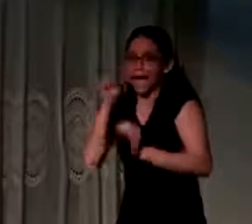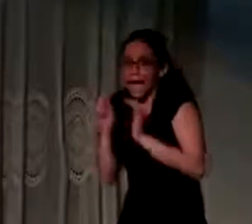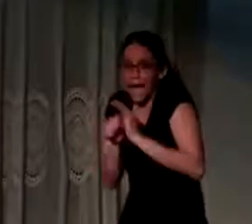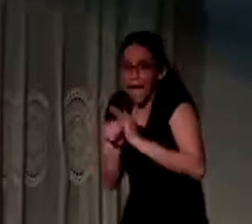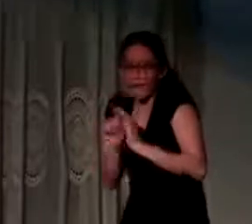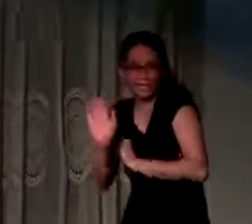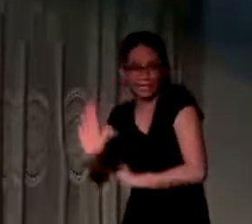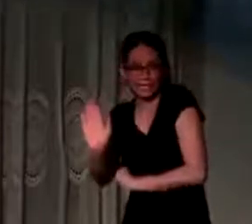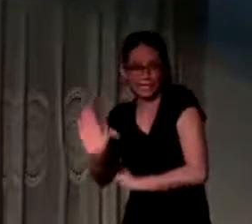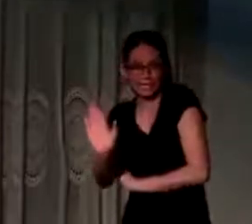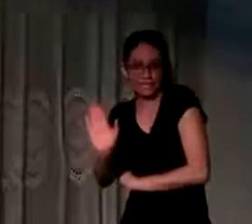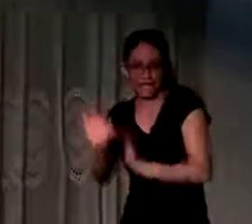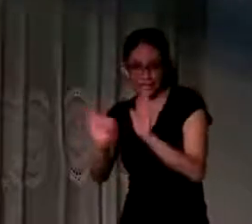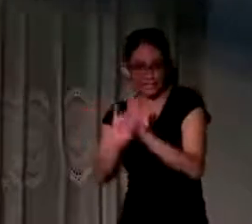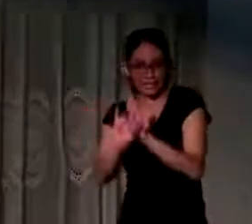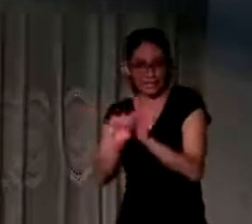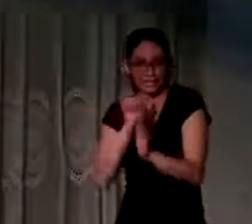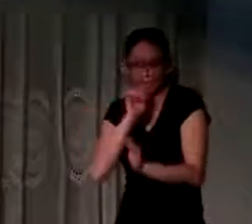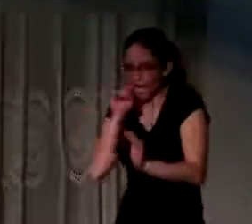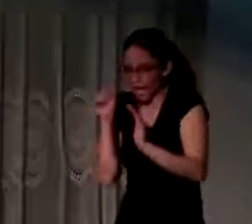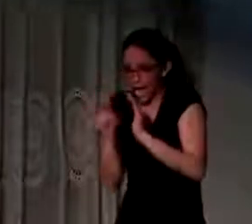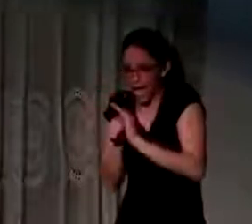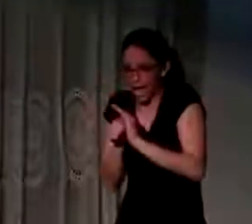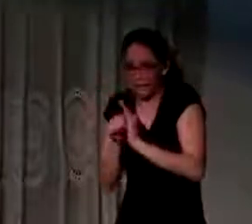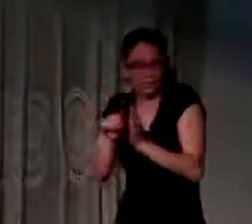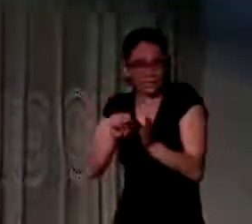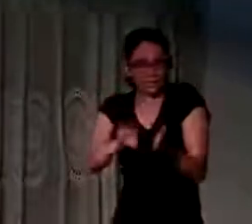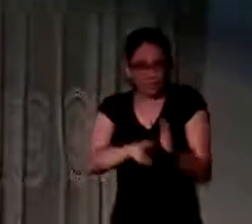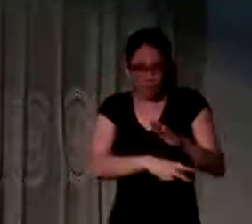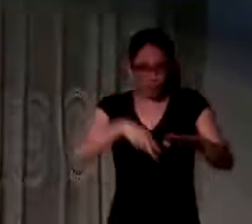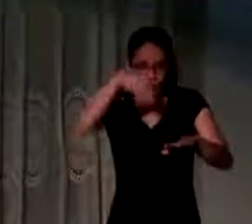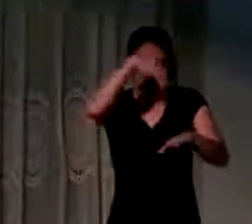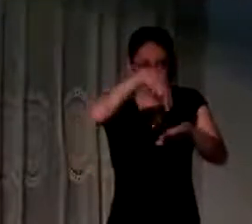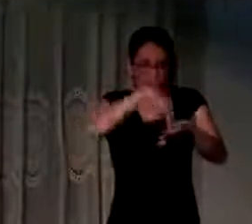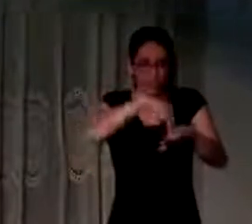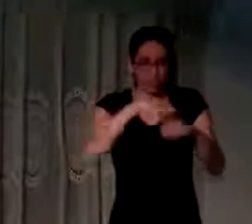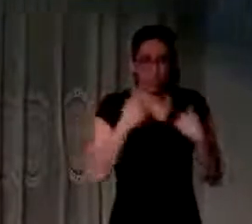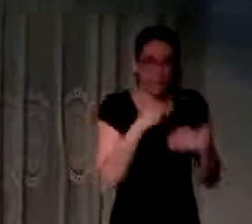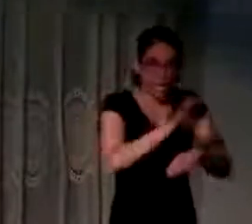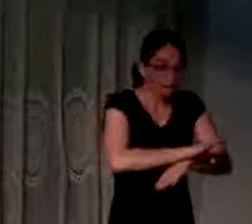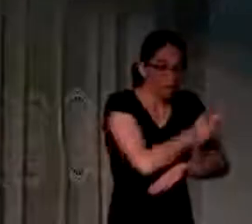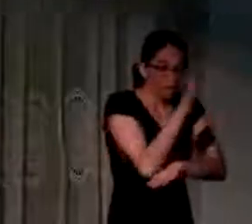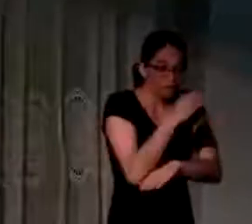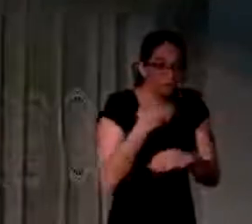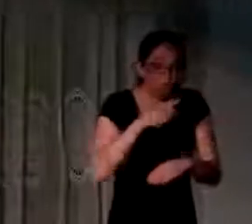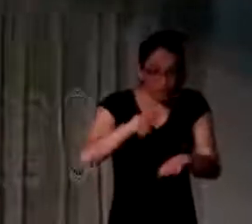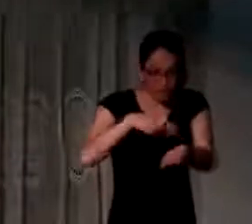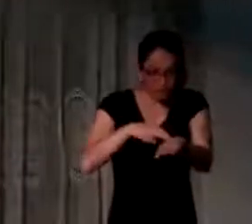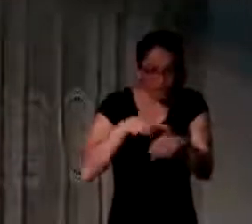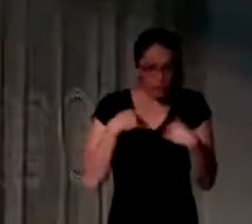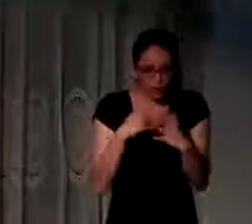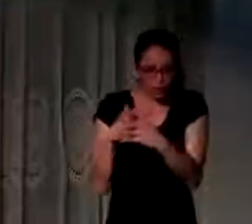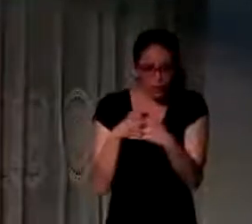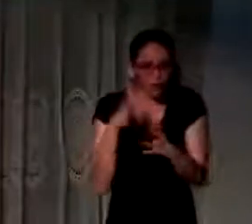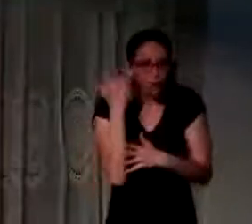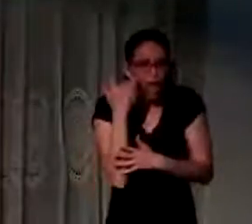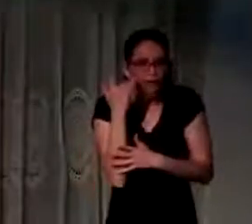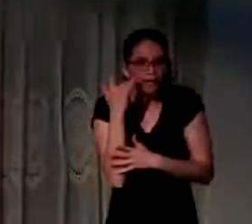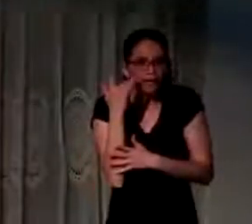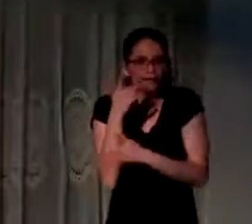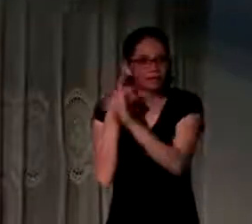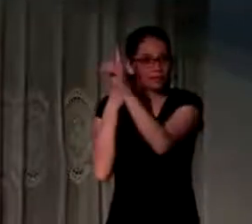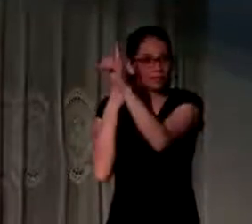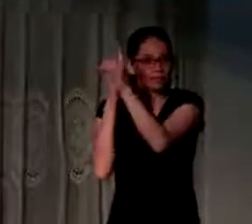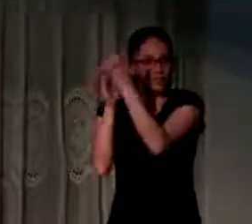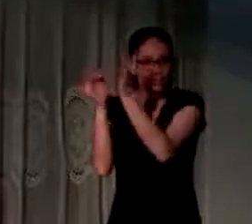Why do we have Christmas? Jesus. Why do we have Easter? Jesus. Why do we have a nation? Jesus. This thing was not done in a